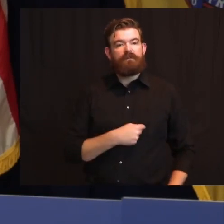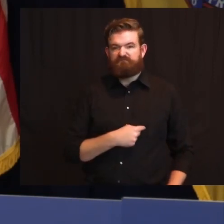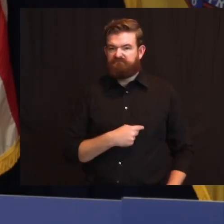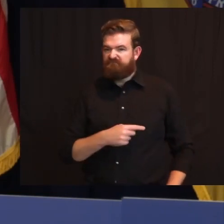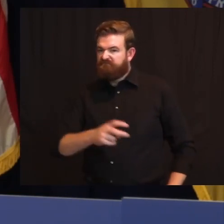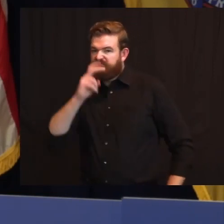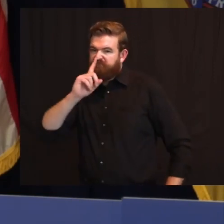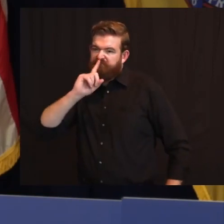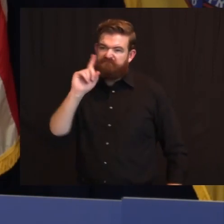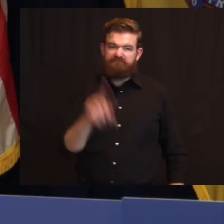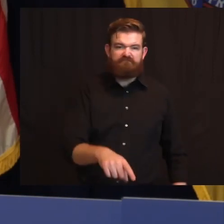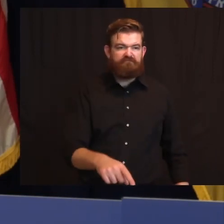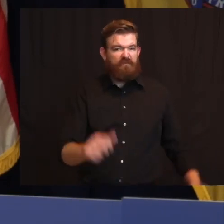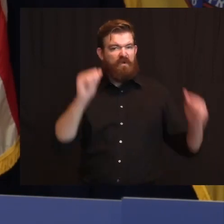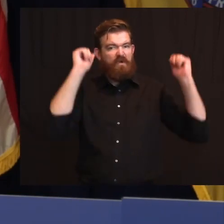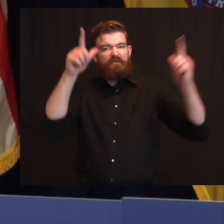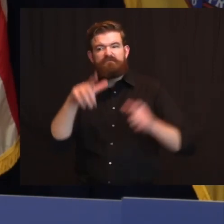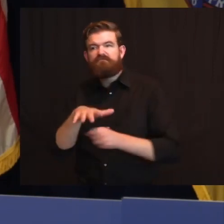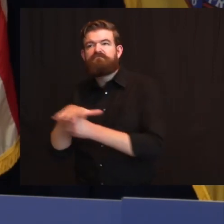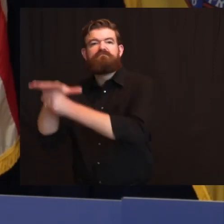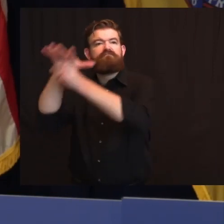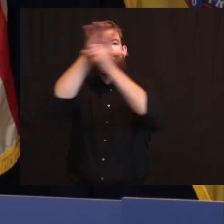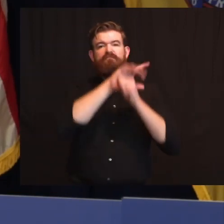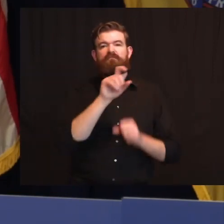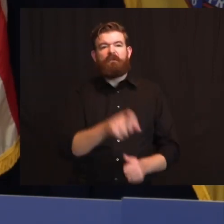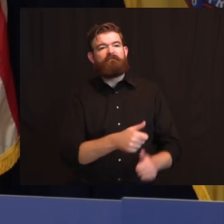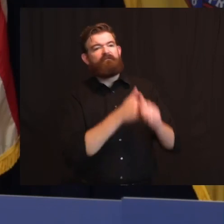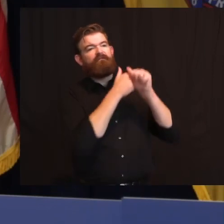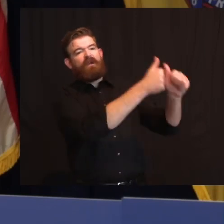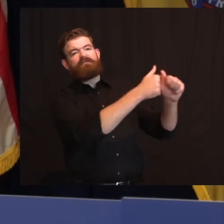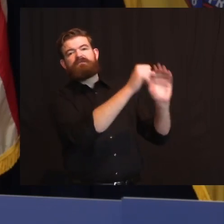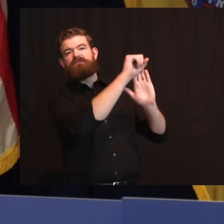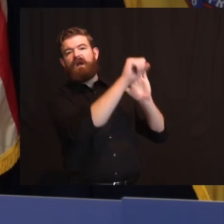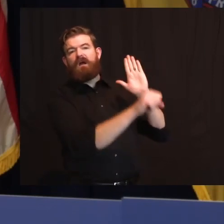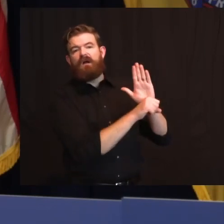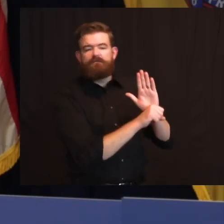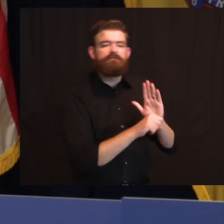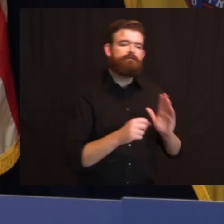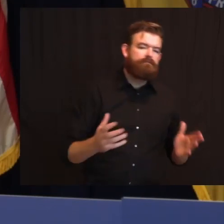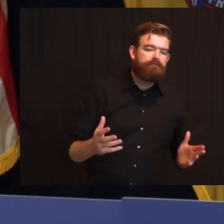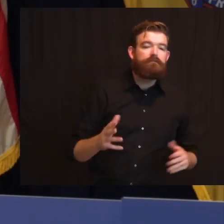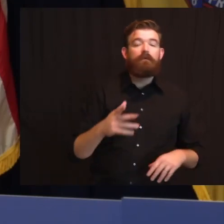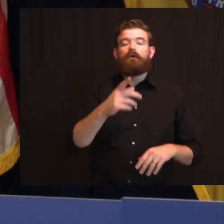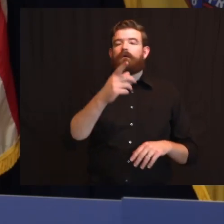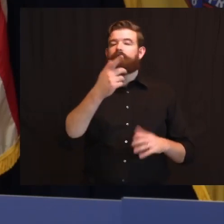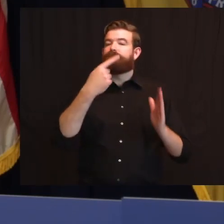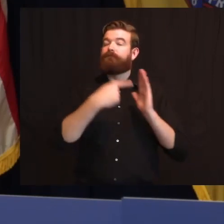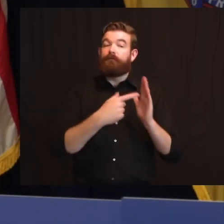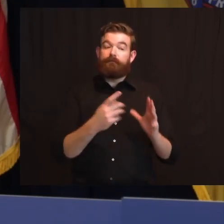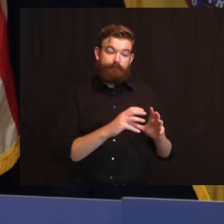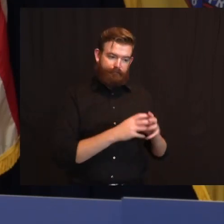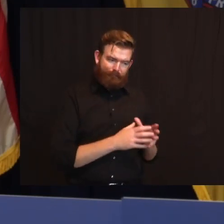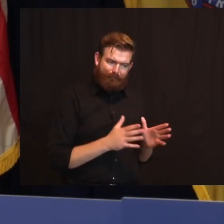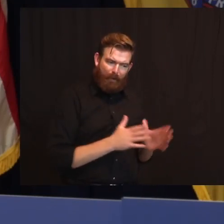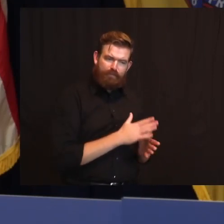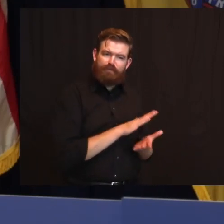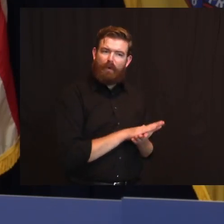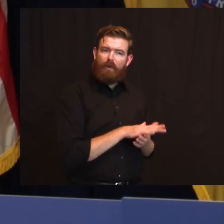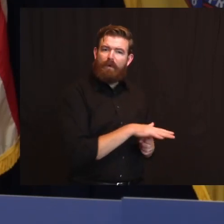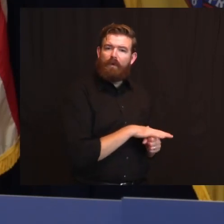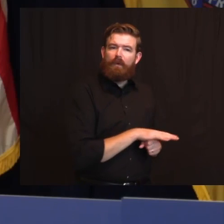school in Cape May is treated the exact same way as a 4,000 student high school, let's say, in Bergen, because they may have very